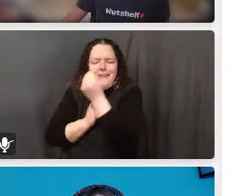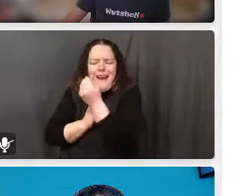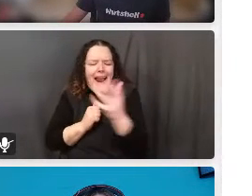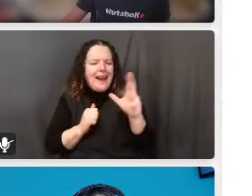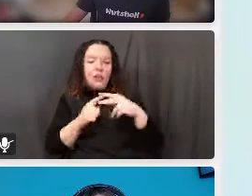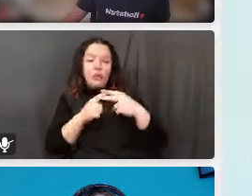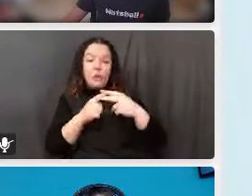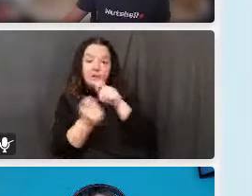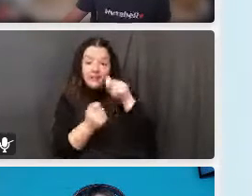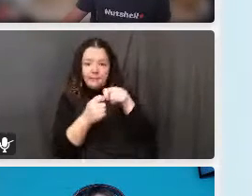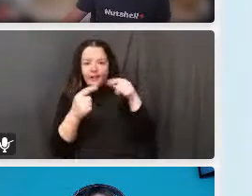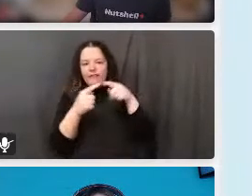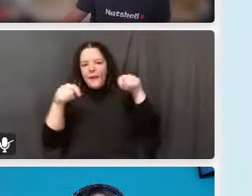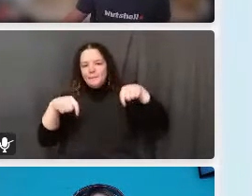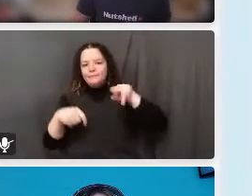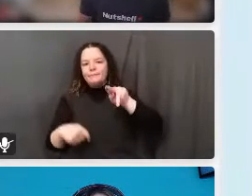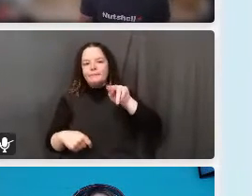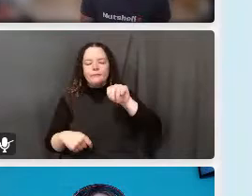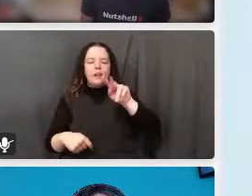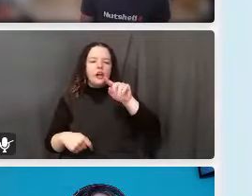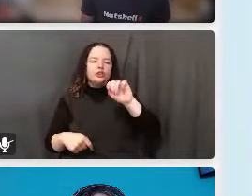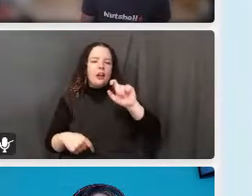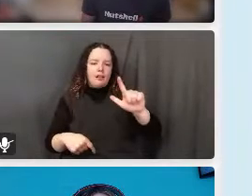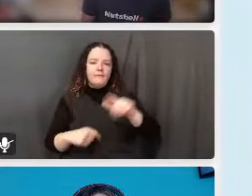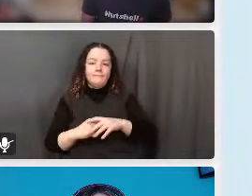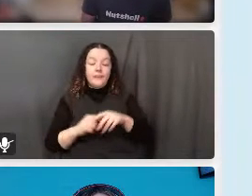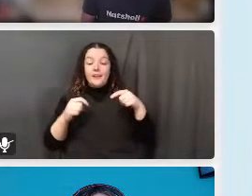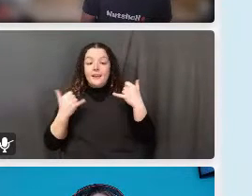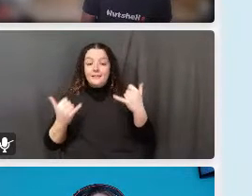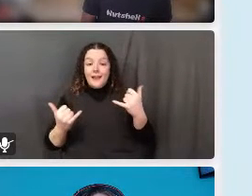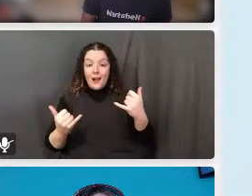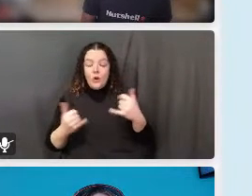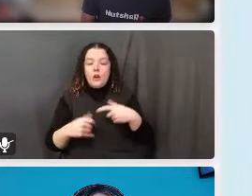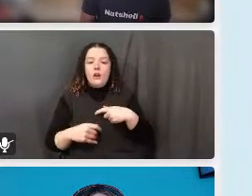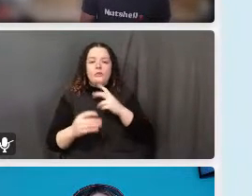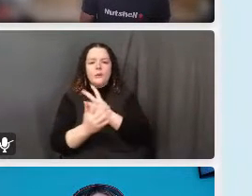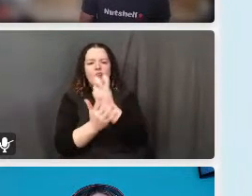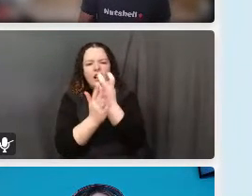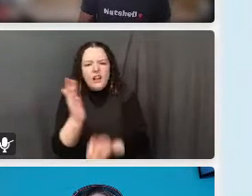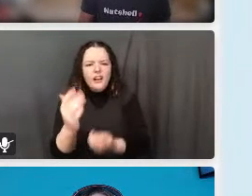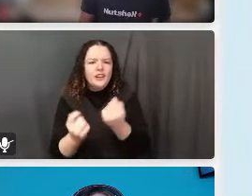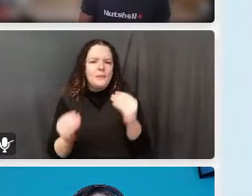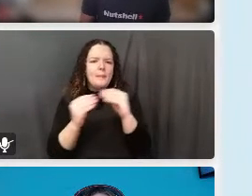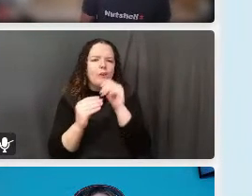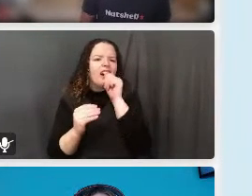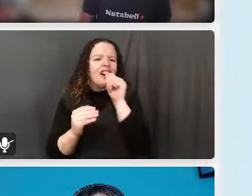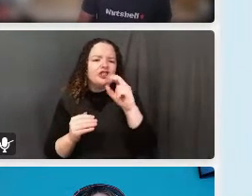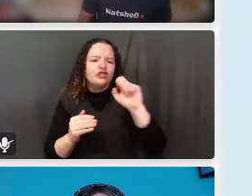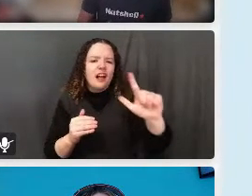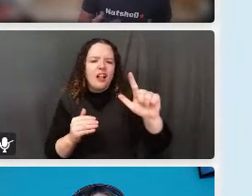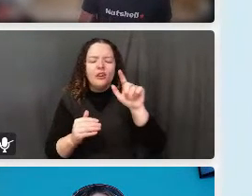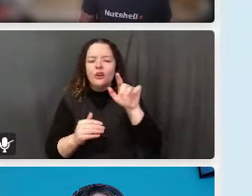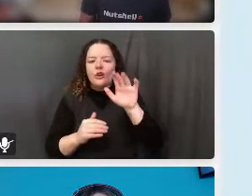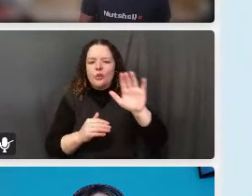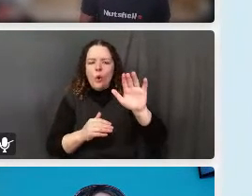specifically from Nutshell campaigns. And at this point in time, we wanted to jump in a little bit further into Nutshell campaigns and the features we have in there